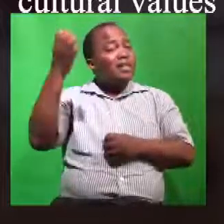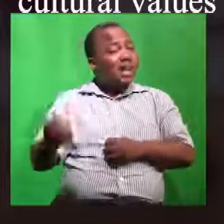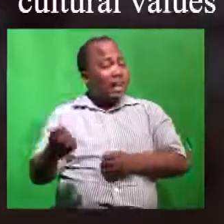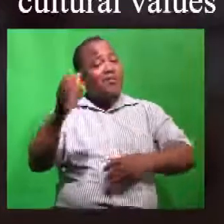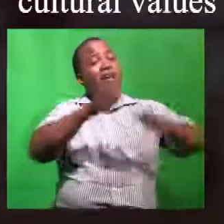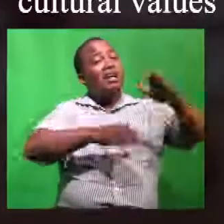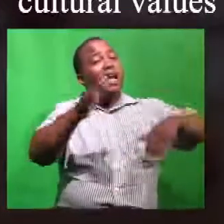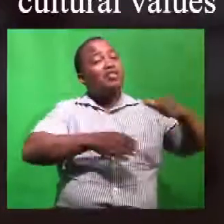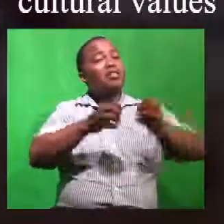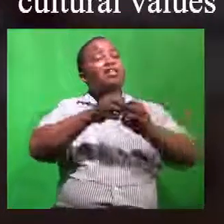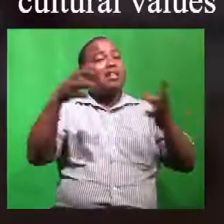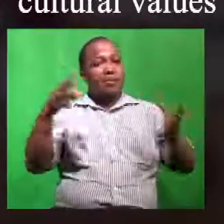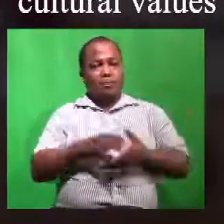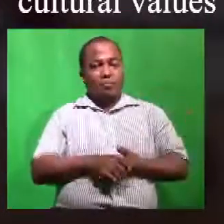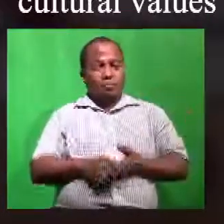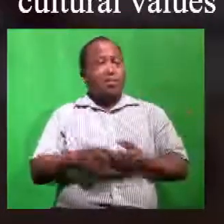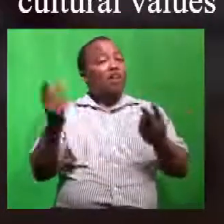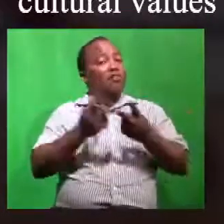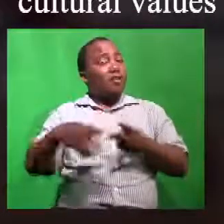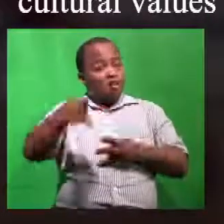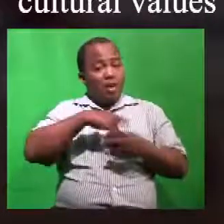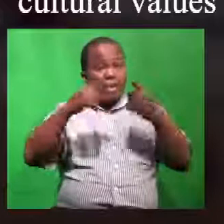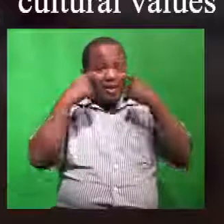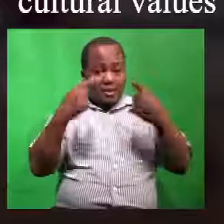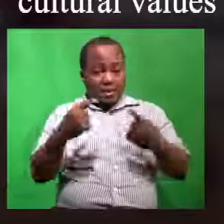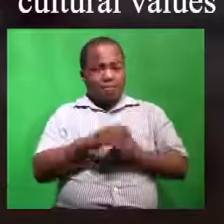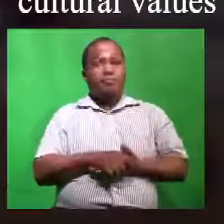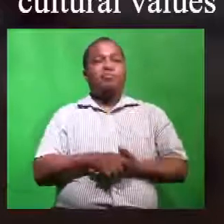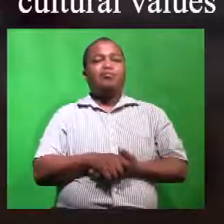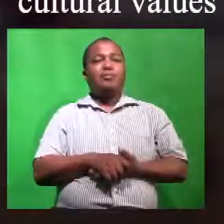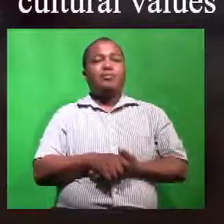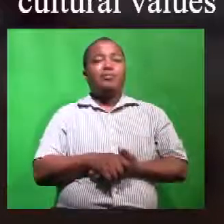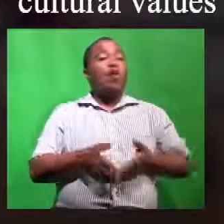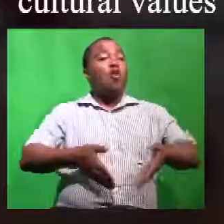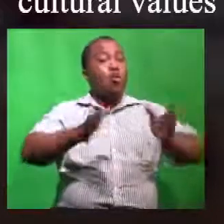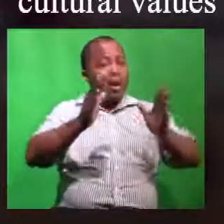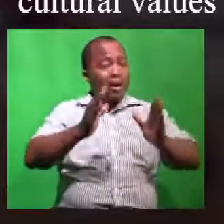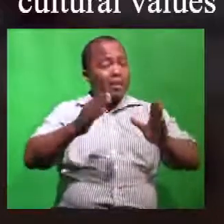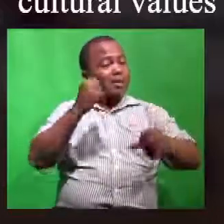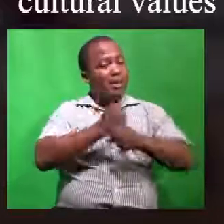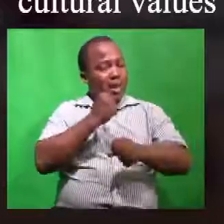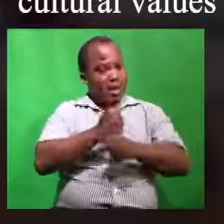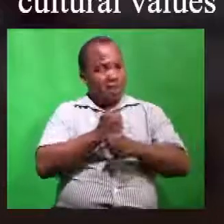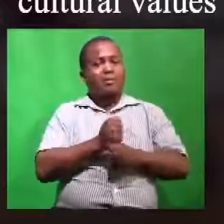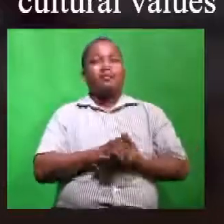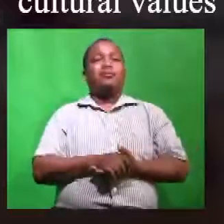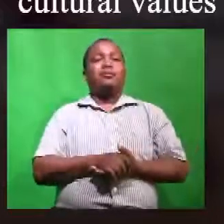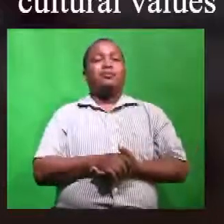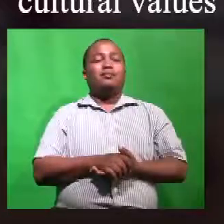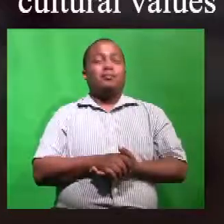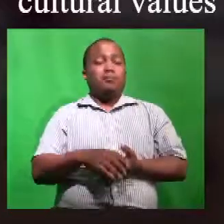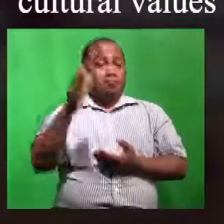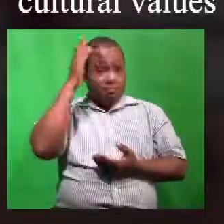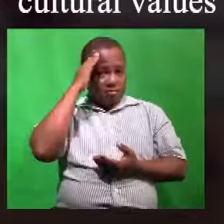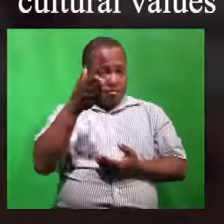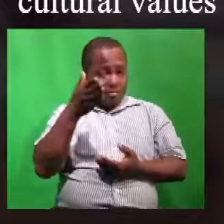society. We have seen also the way to undertaken against negative cultural value in our societies. You get my